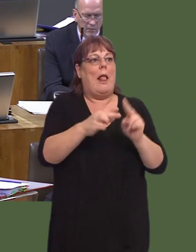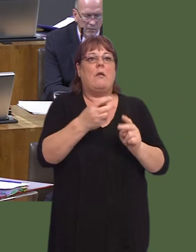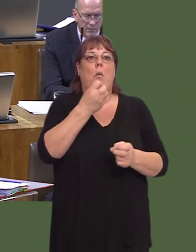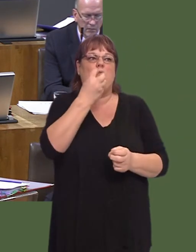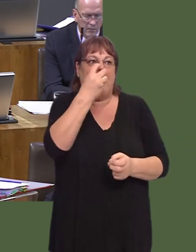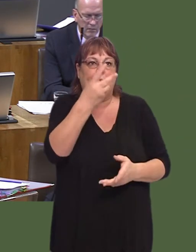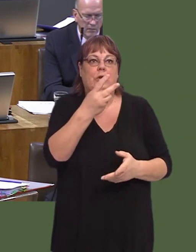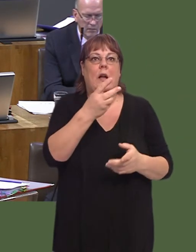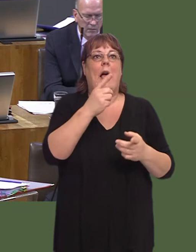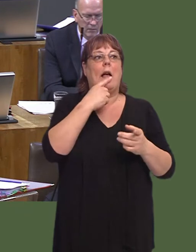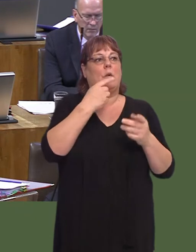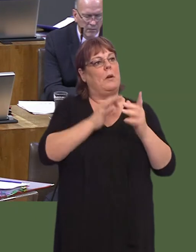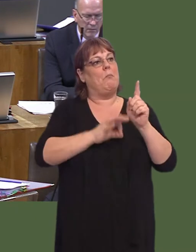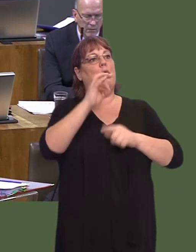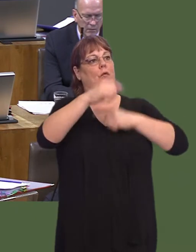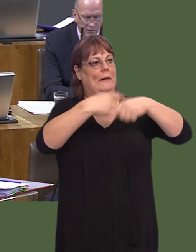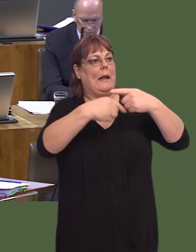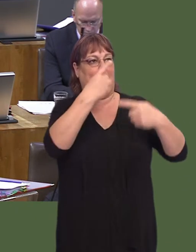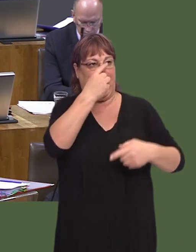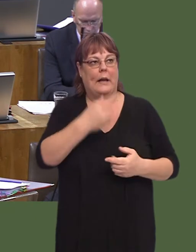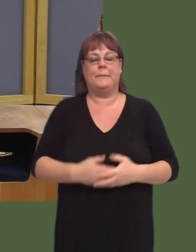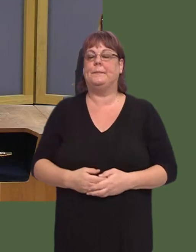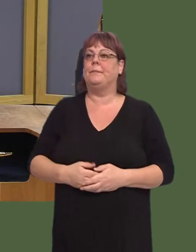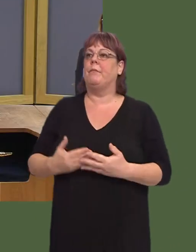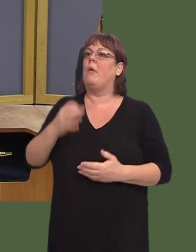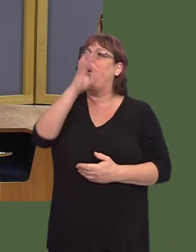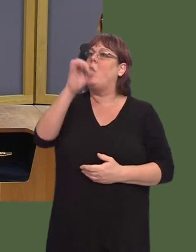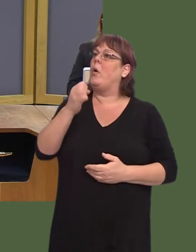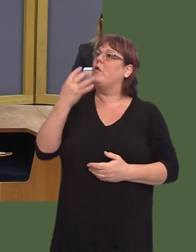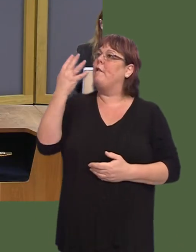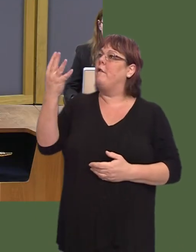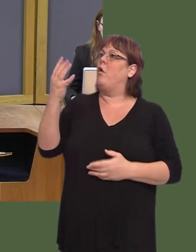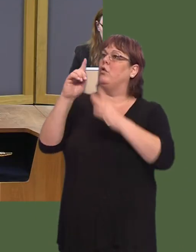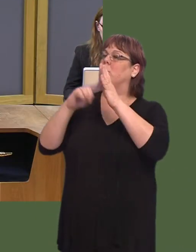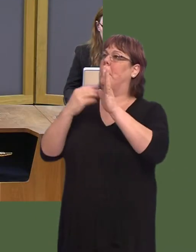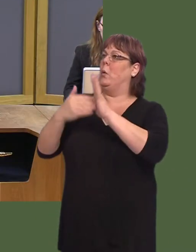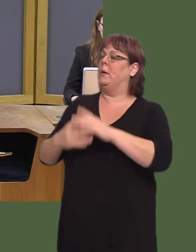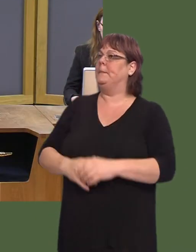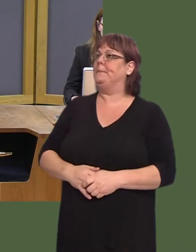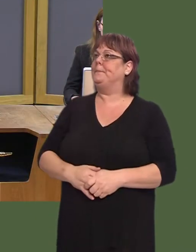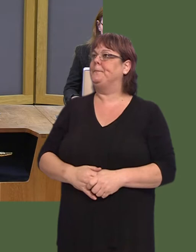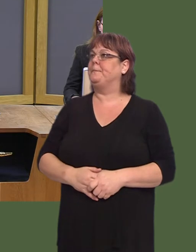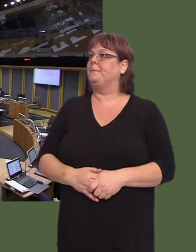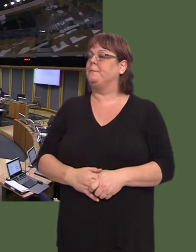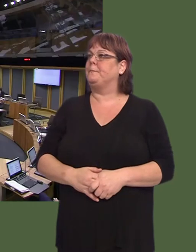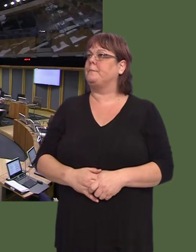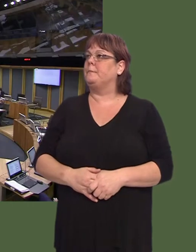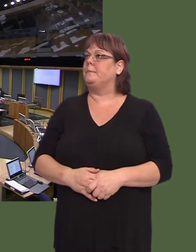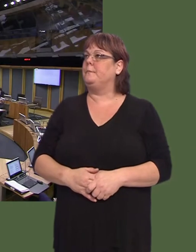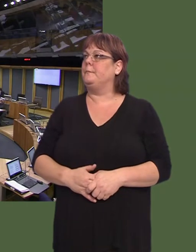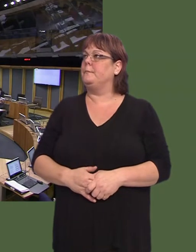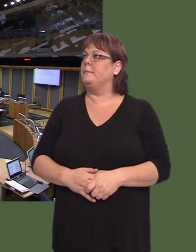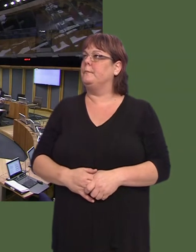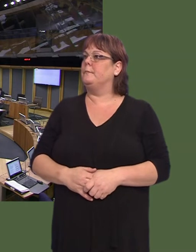even easier for us to increase our level of recycling. Question 4, Julie Morgan. Diolch. What discussions has the